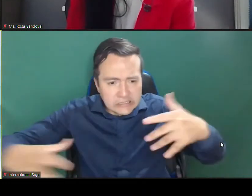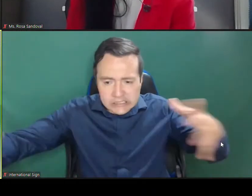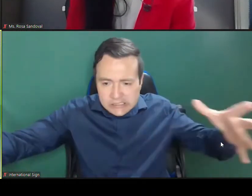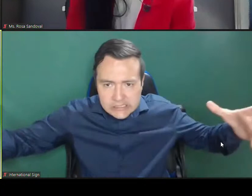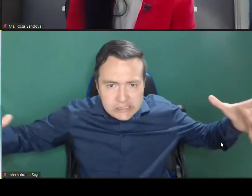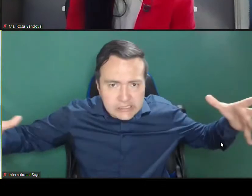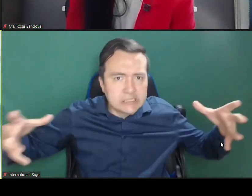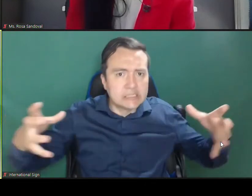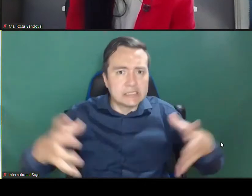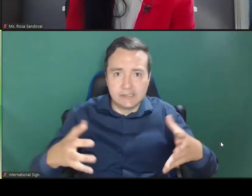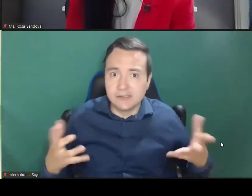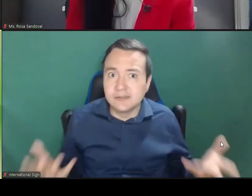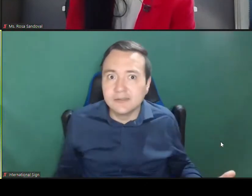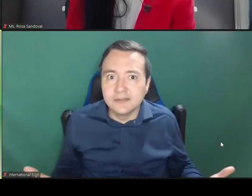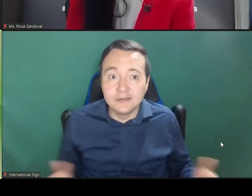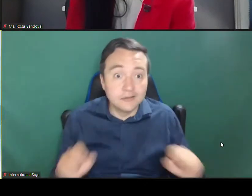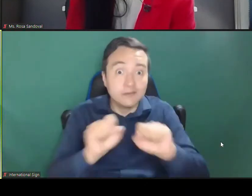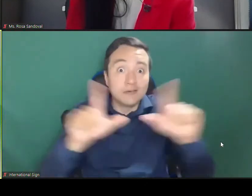maybe